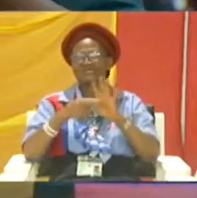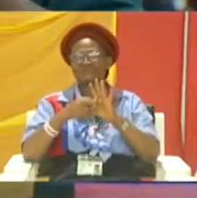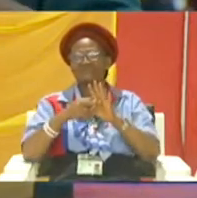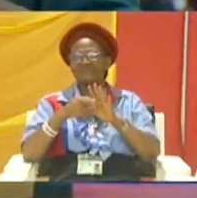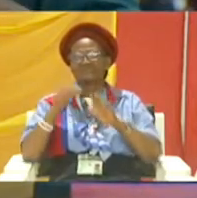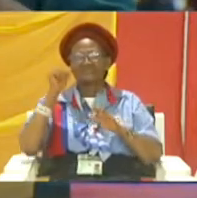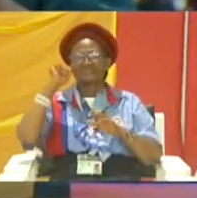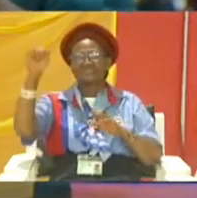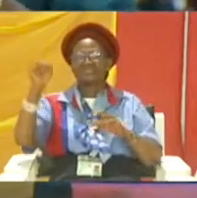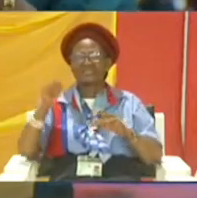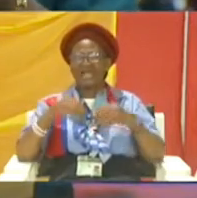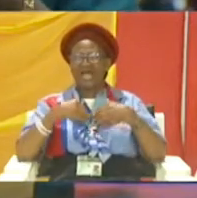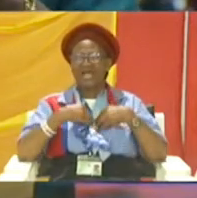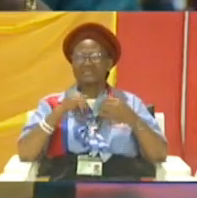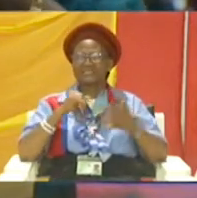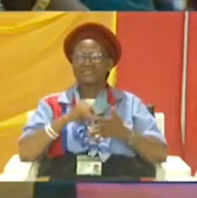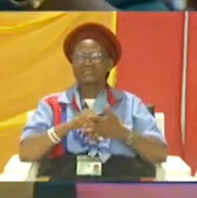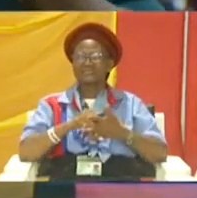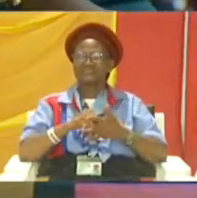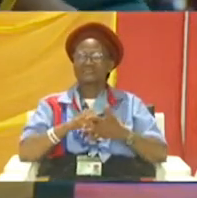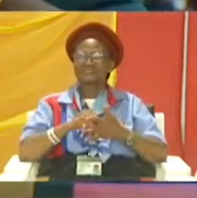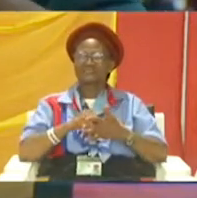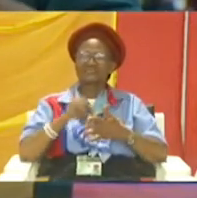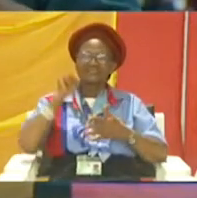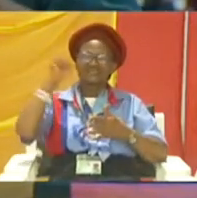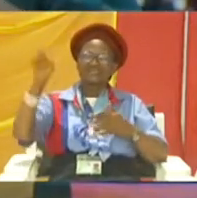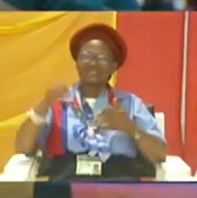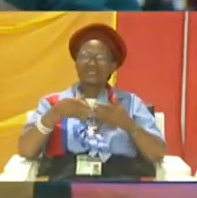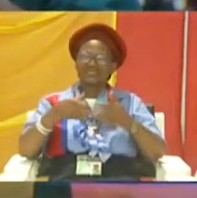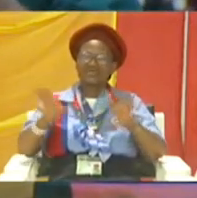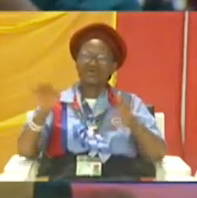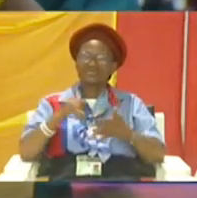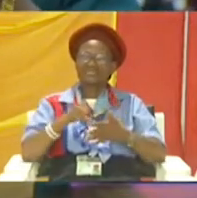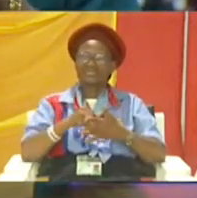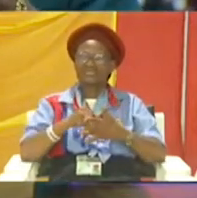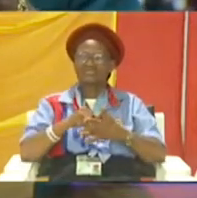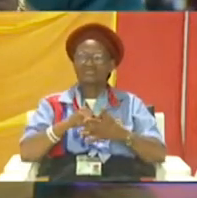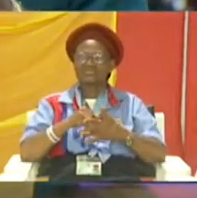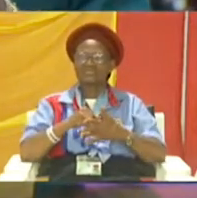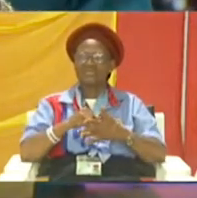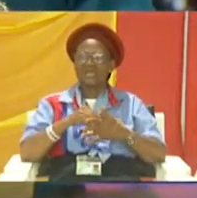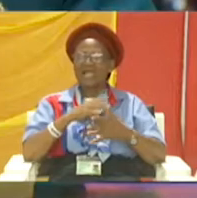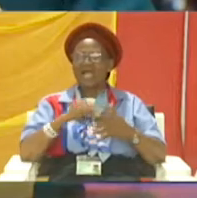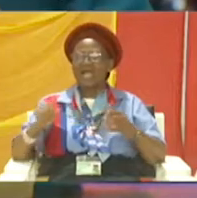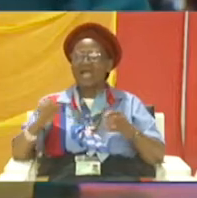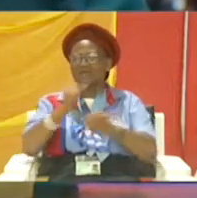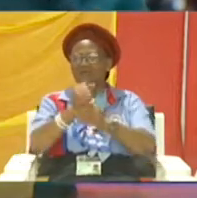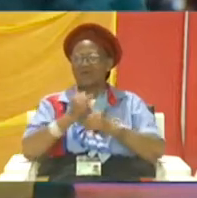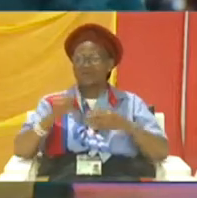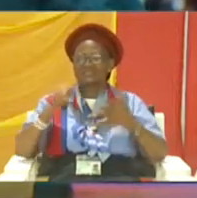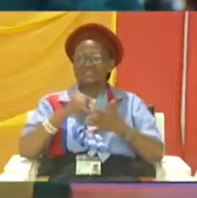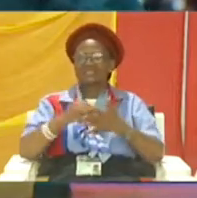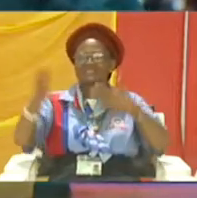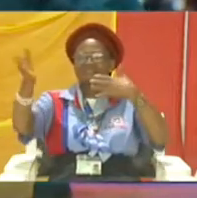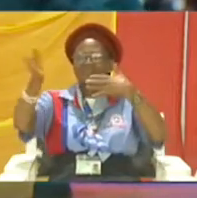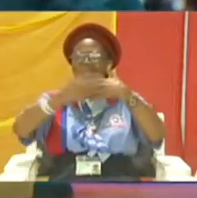She had it. She lost it. And got it back.